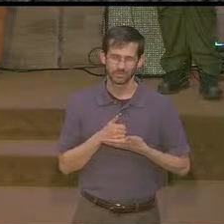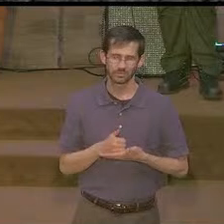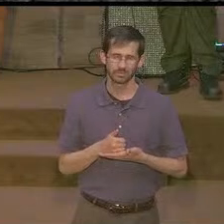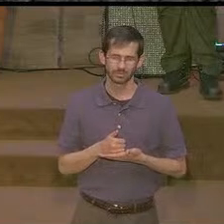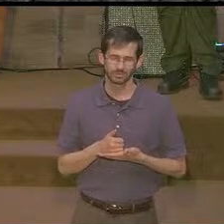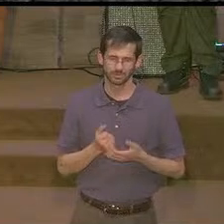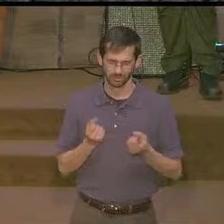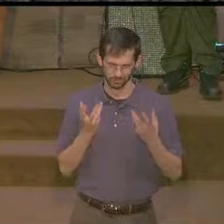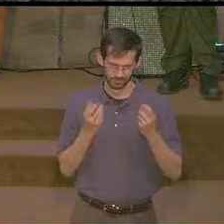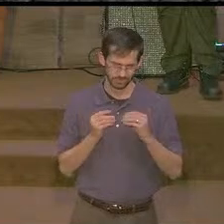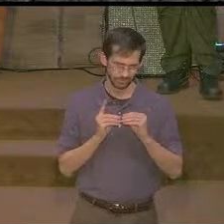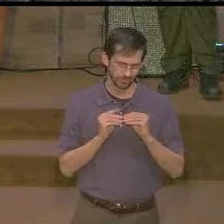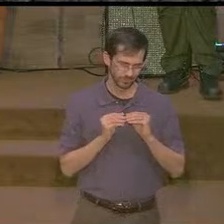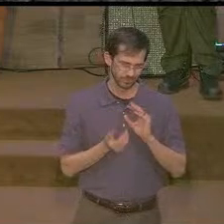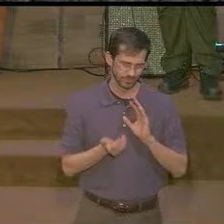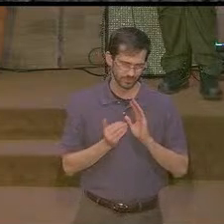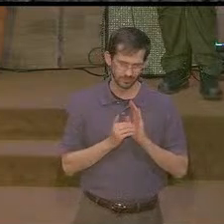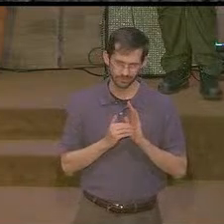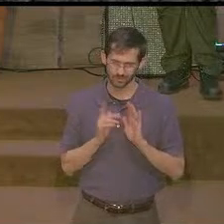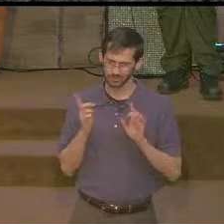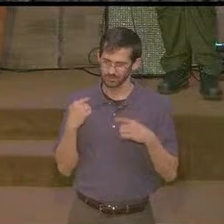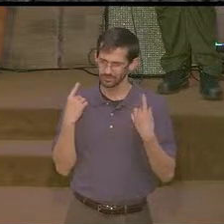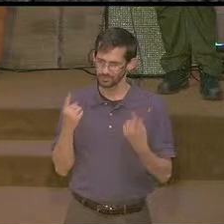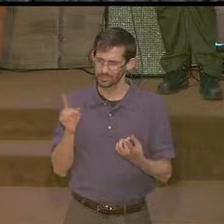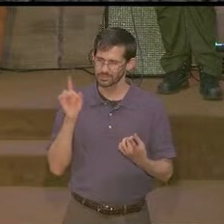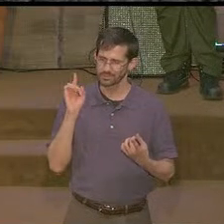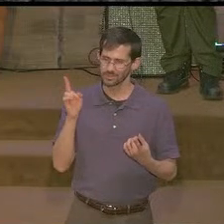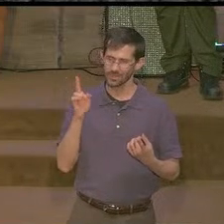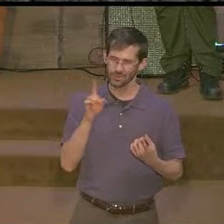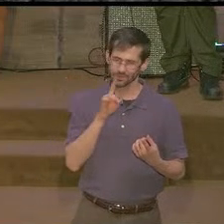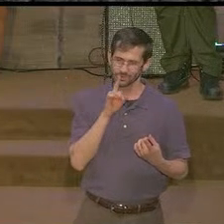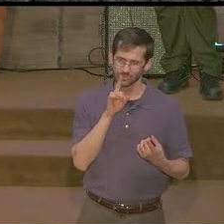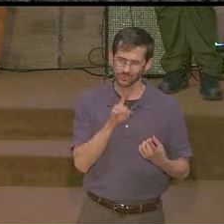Come on, sing it one more again. You've been so, so good.